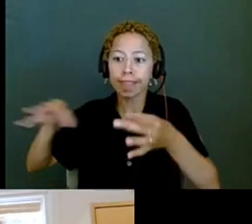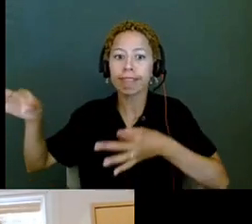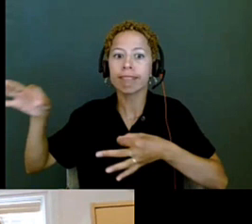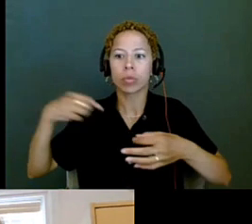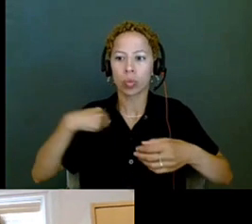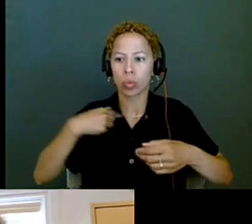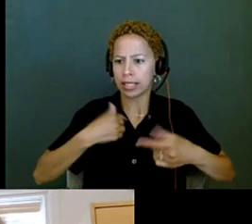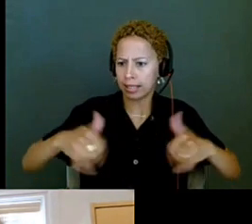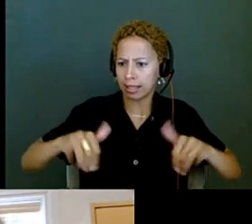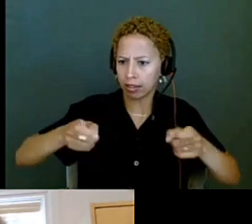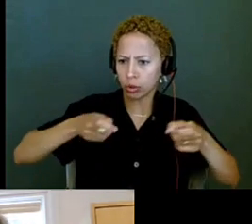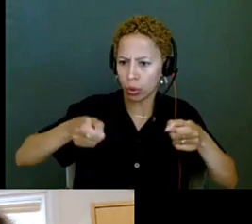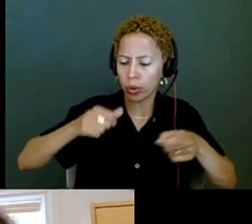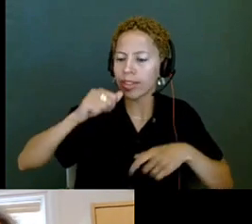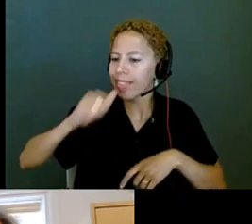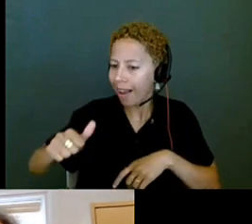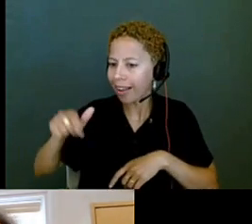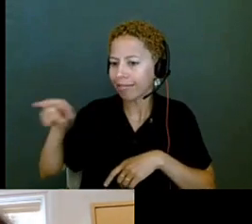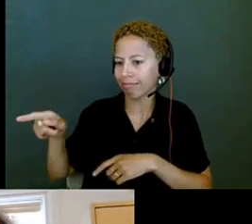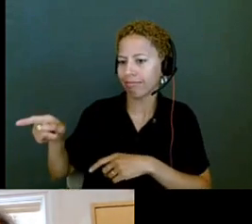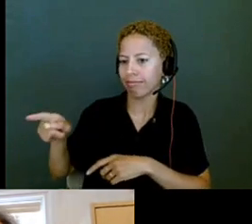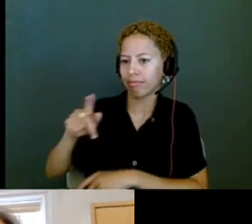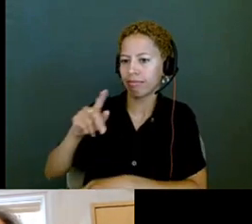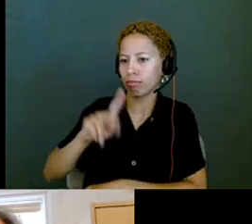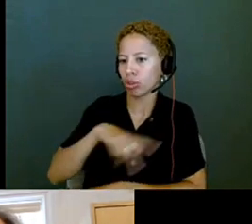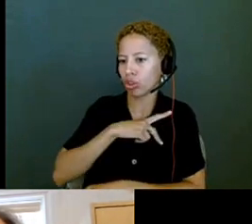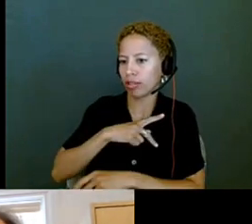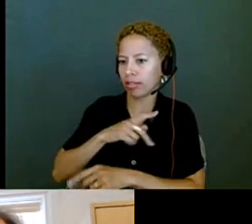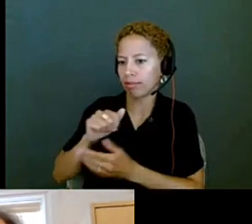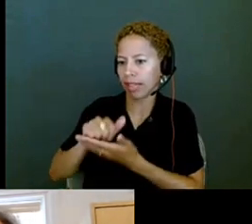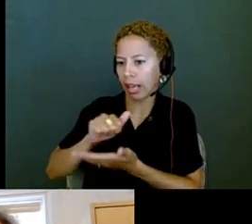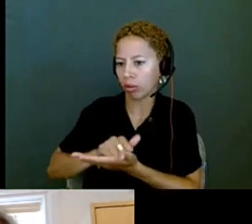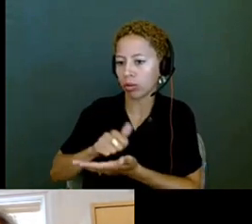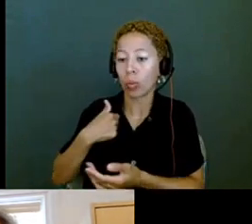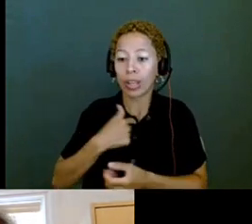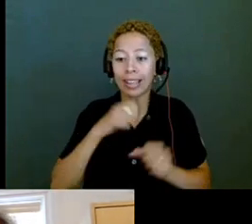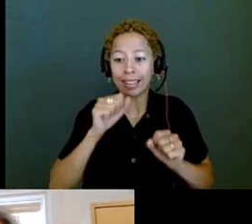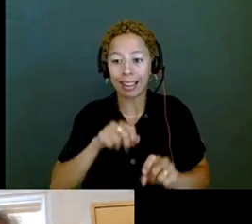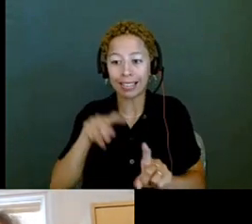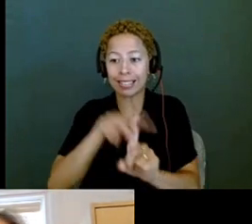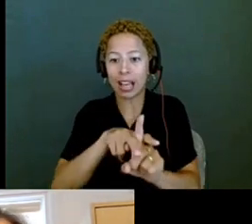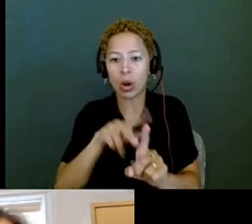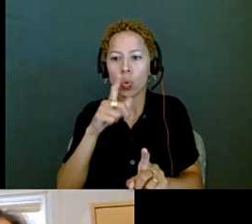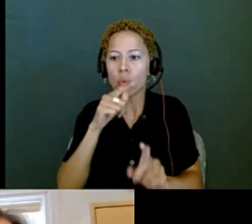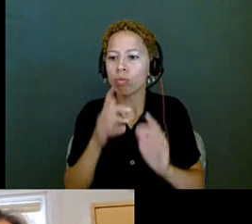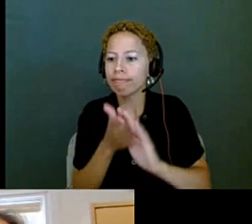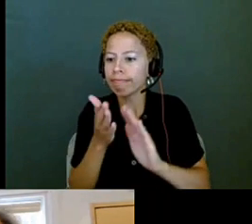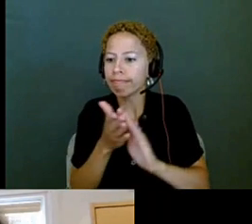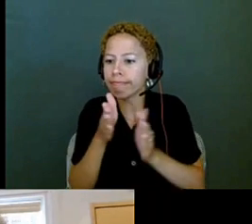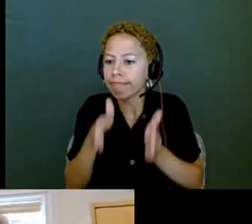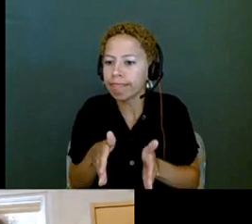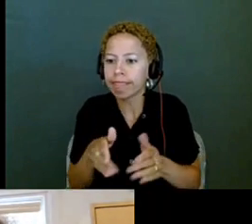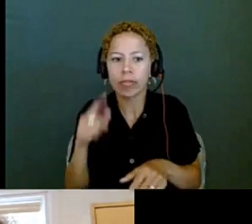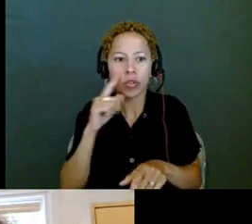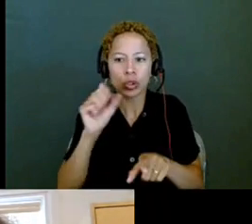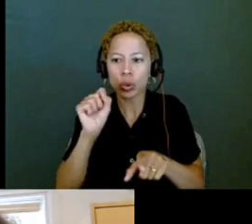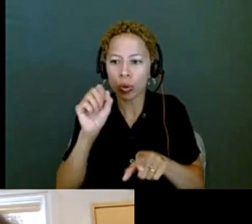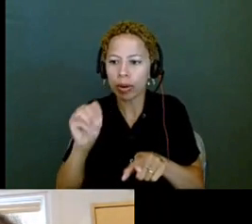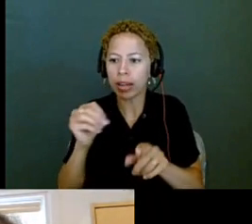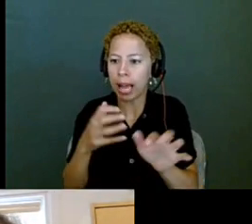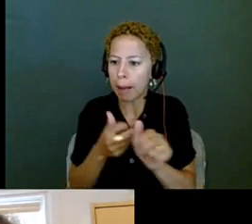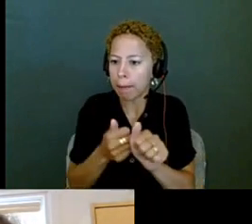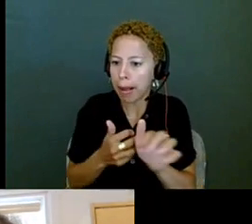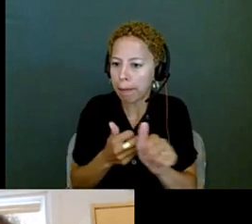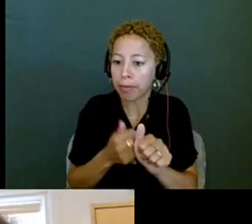later, you assign who is an administrator for your social media, and you make sure you keep that up to date if